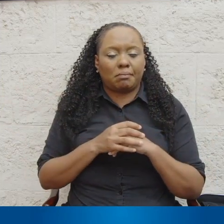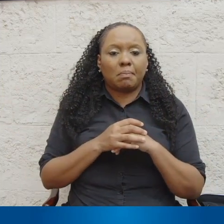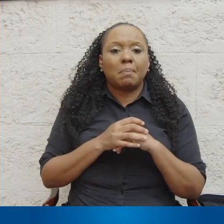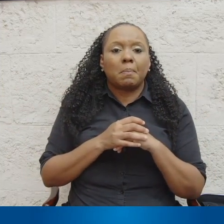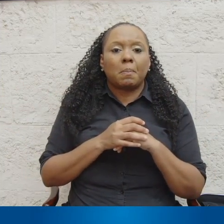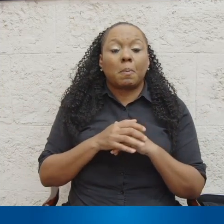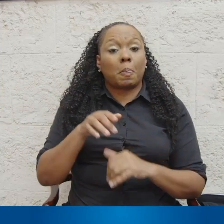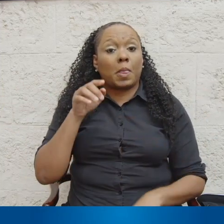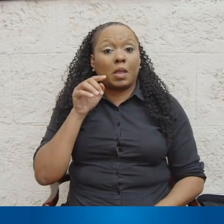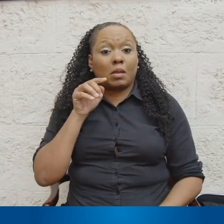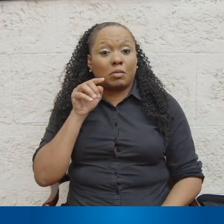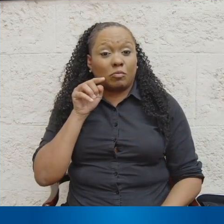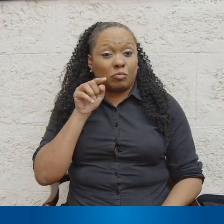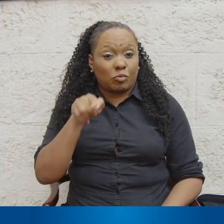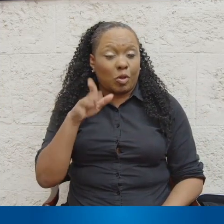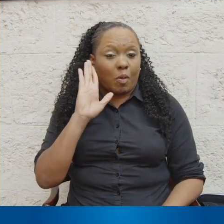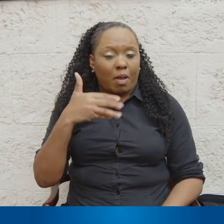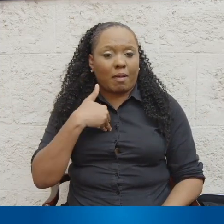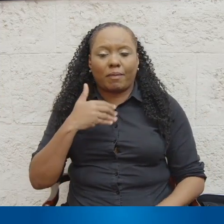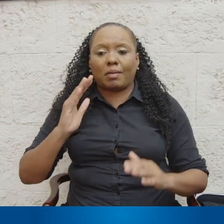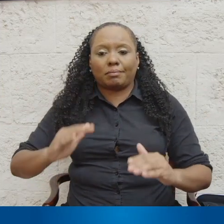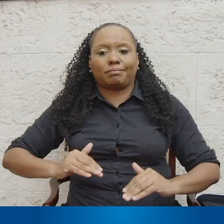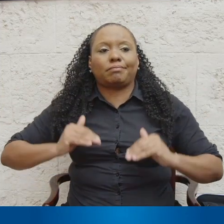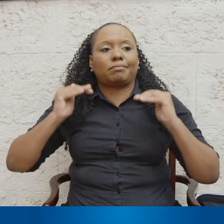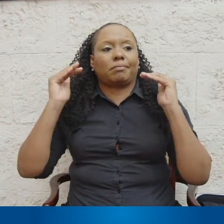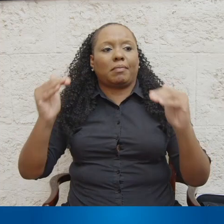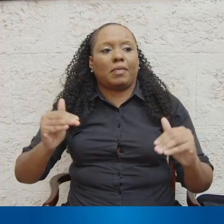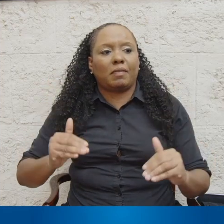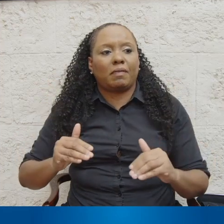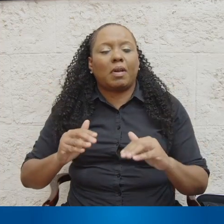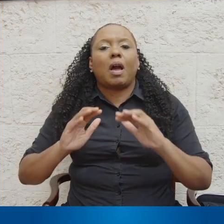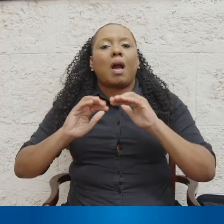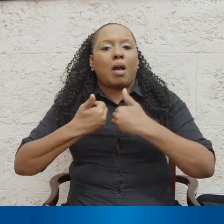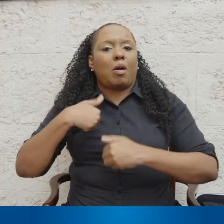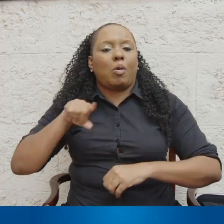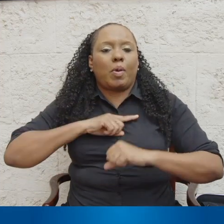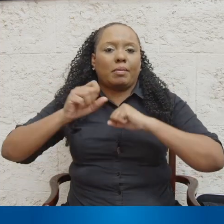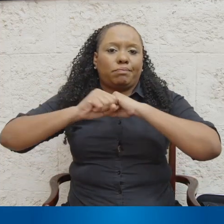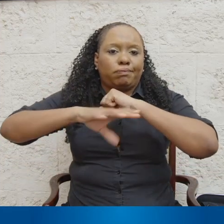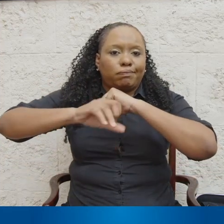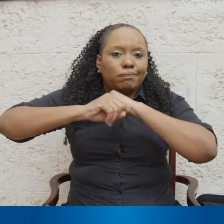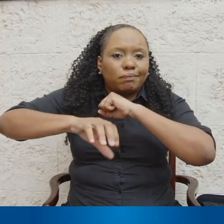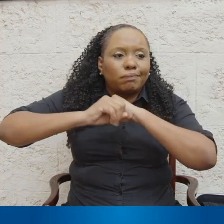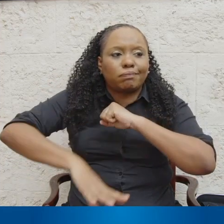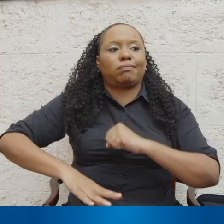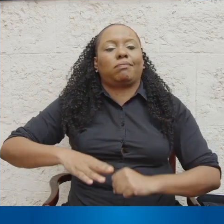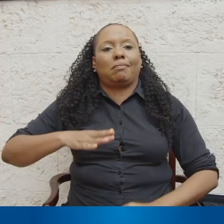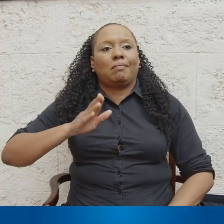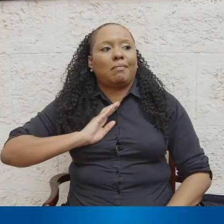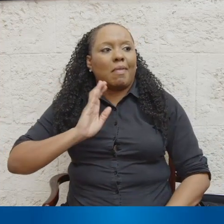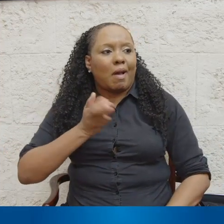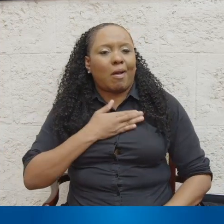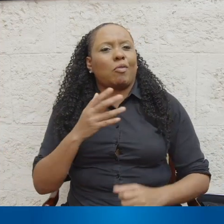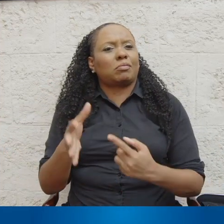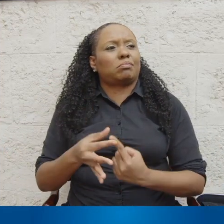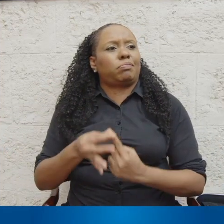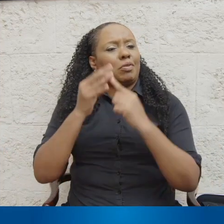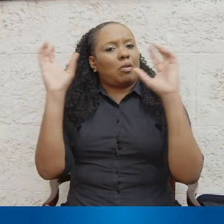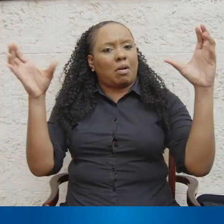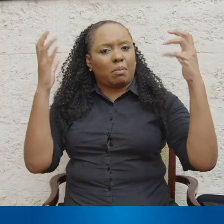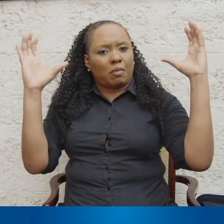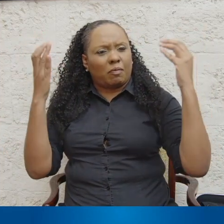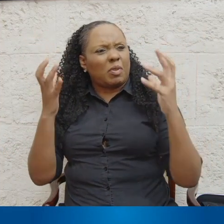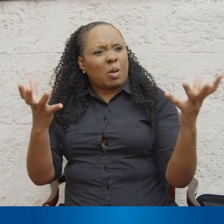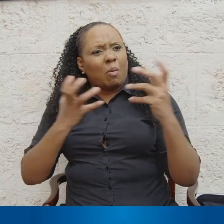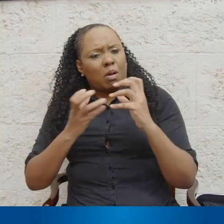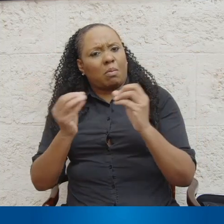can expect, again, an elevation in terms of how we intend to market and also drive local